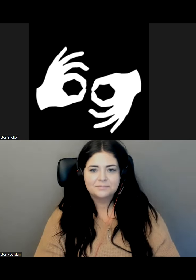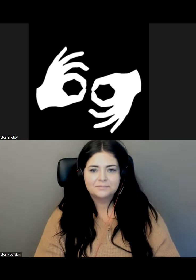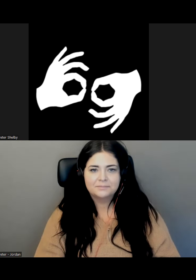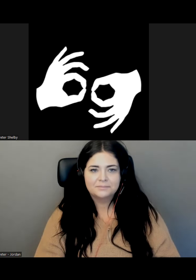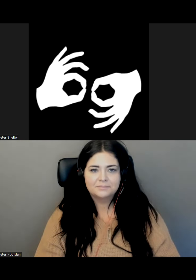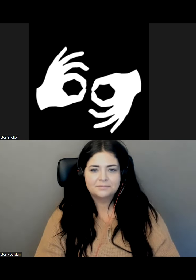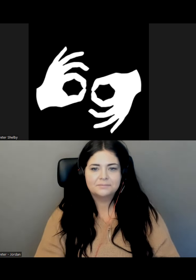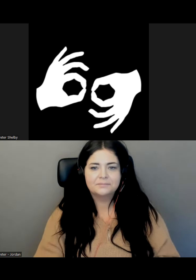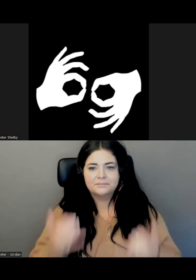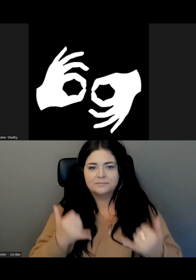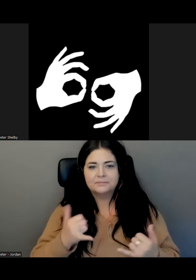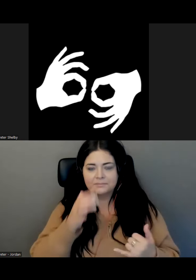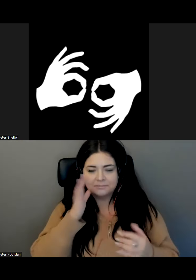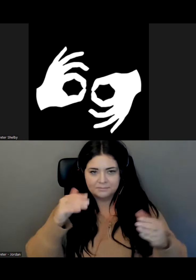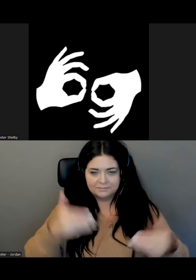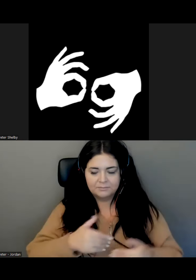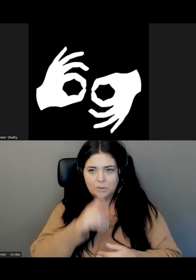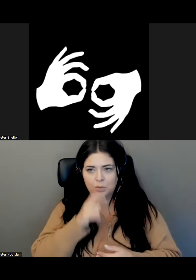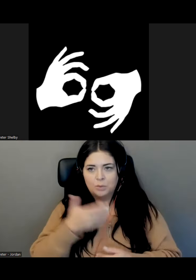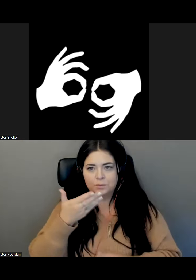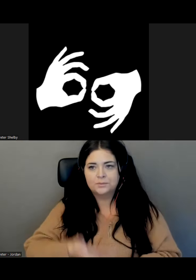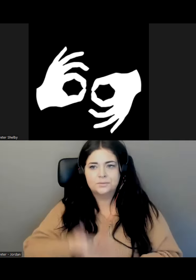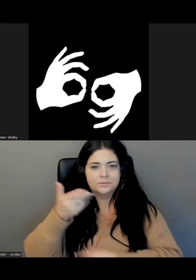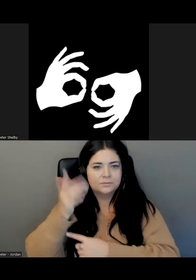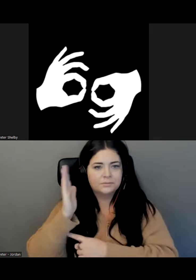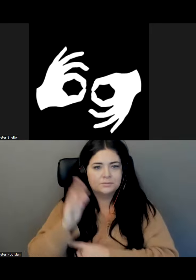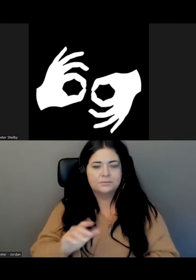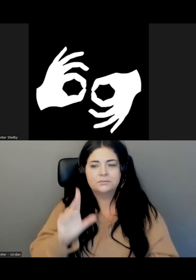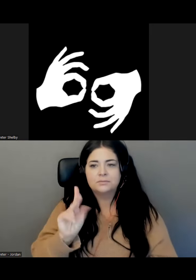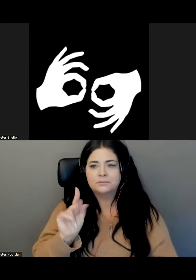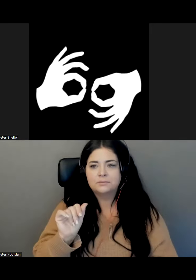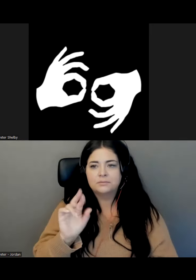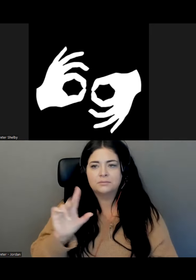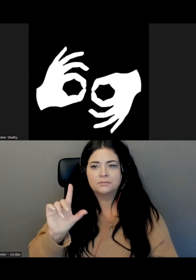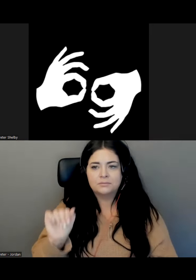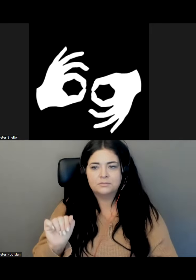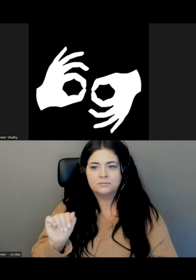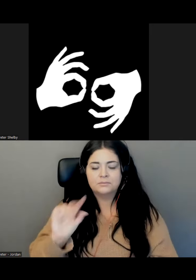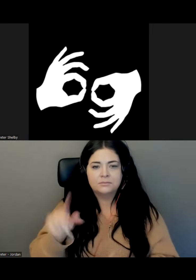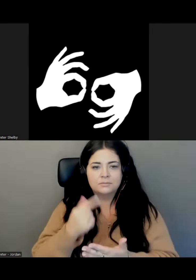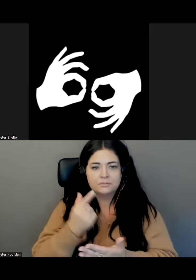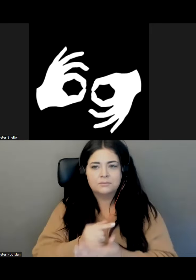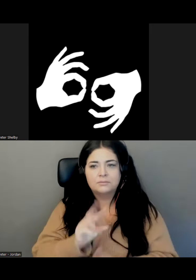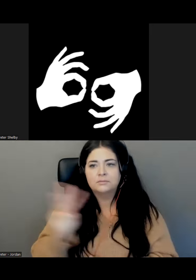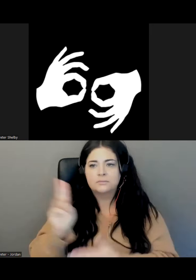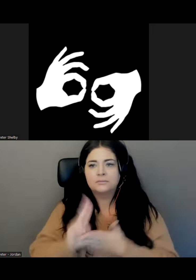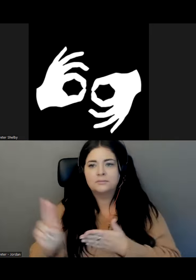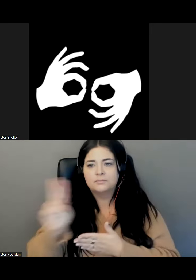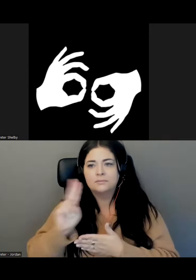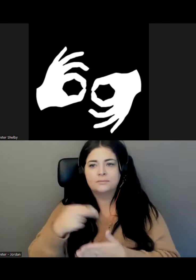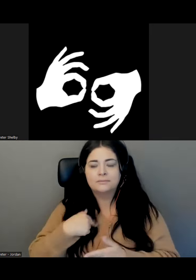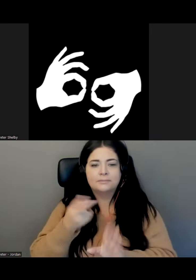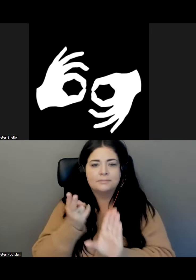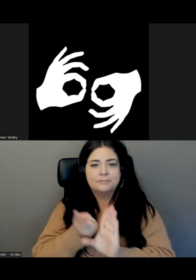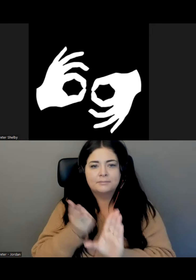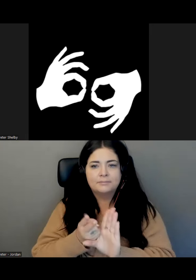Now I'd like to introduce our guest speakers. Karla, graduated from Western University with a Master's of